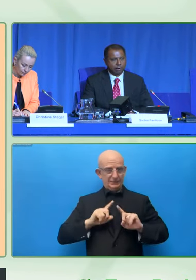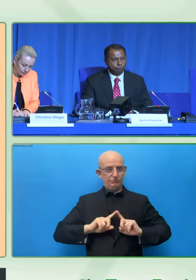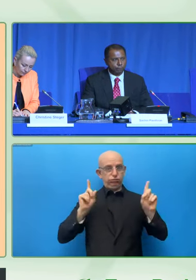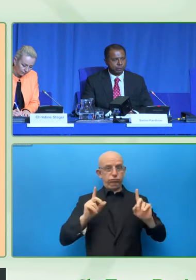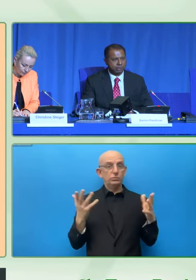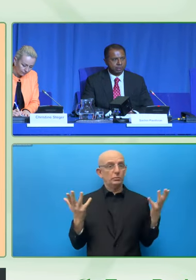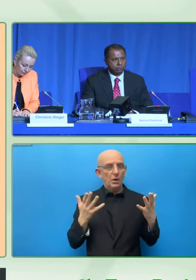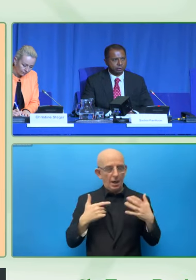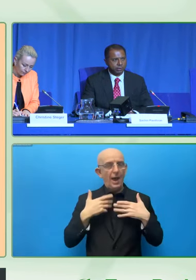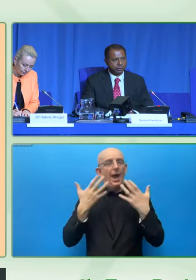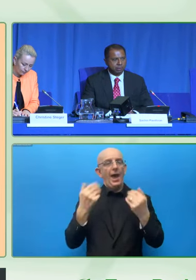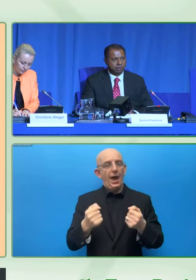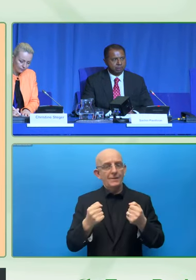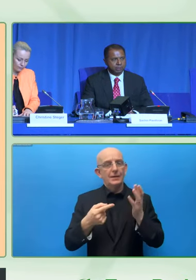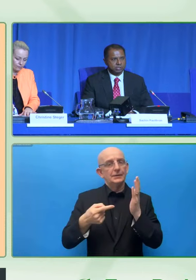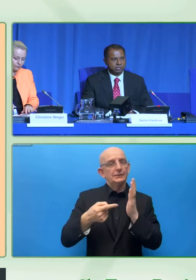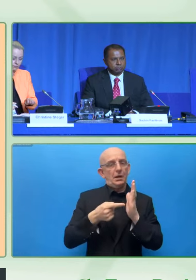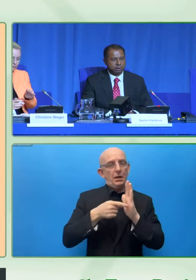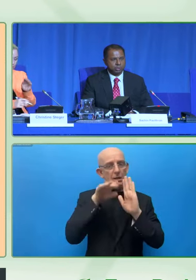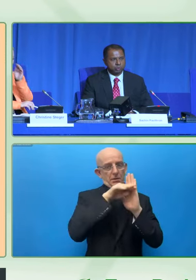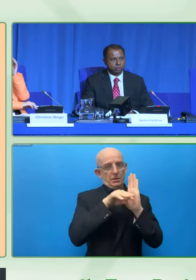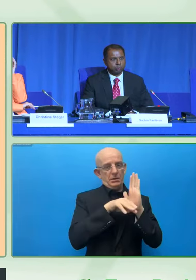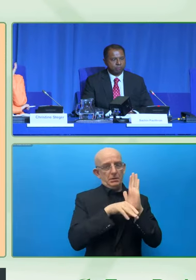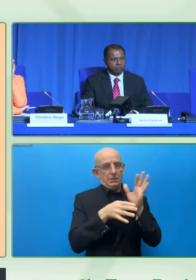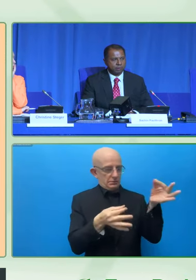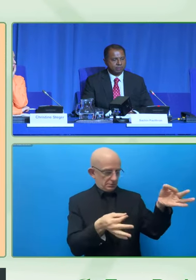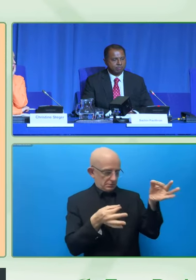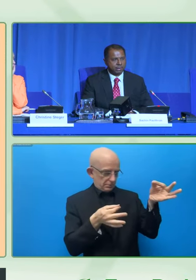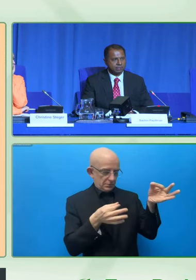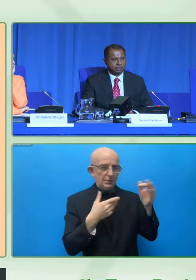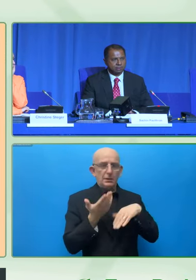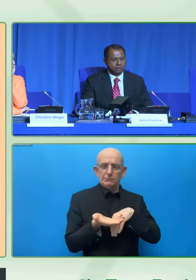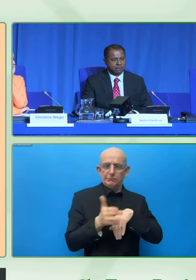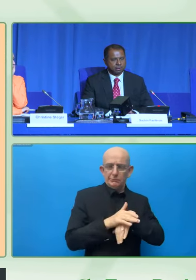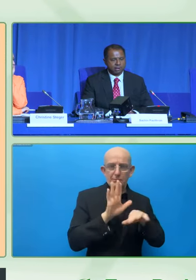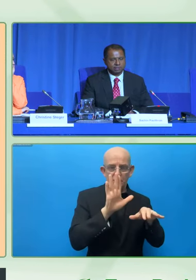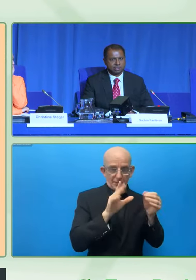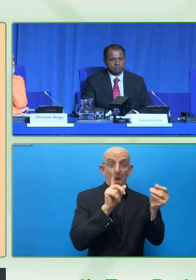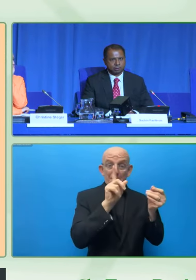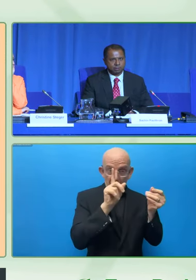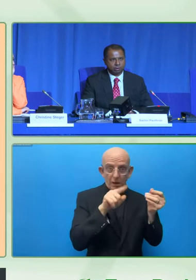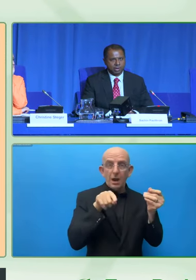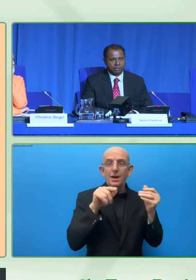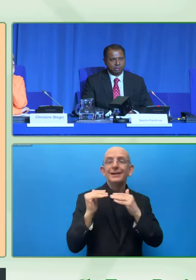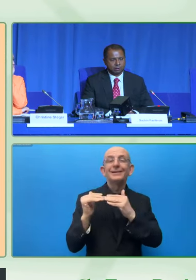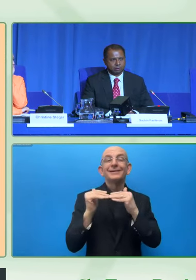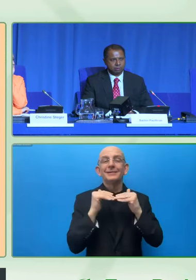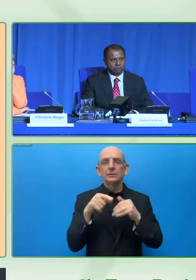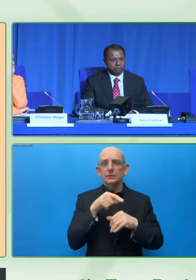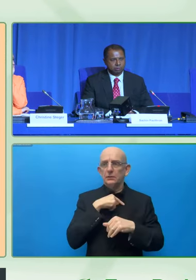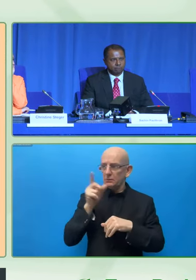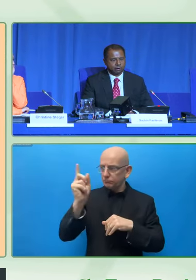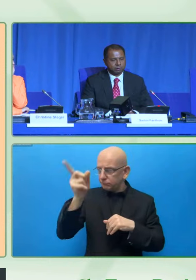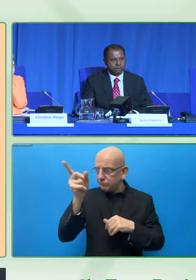one enforcement authority, which is to ensure federal spaces are accessible. So anything to do with the federal